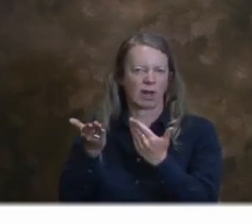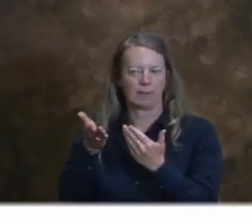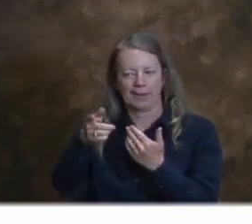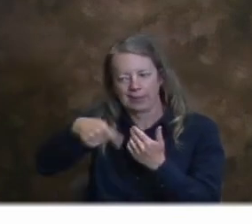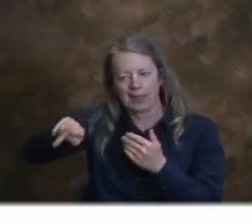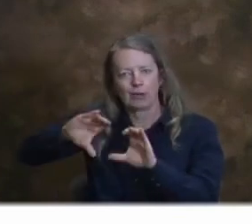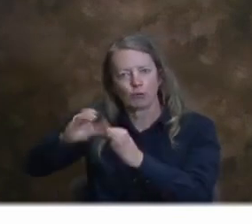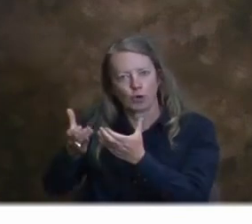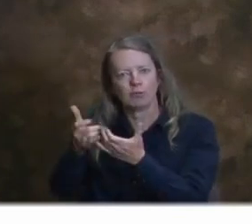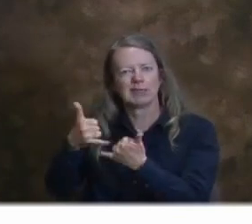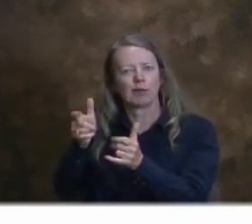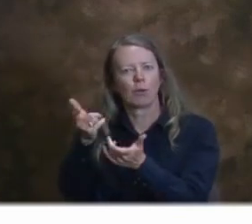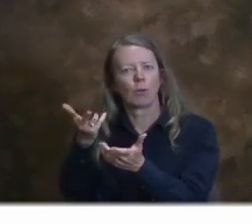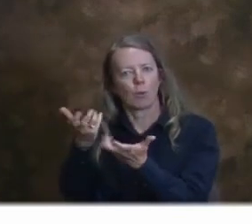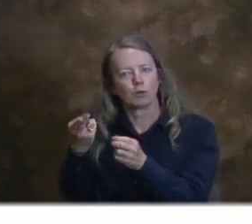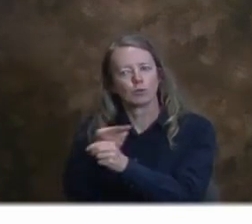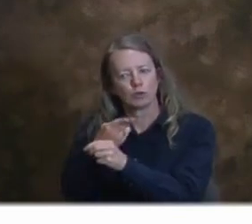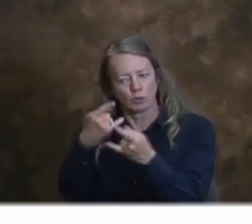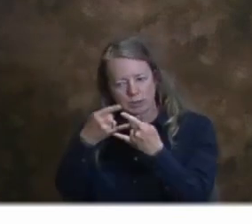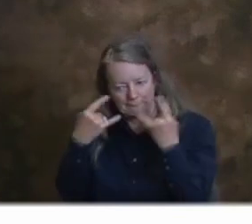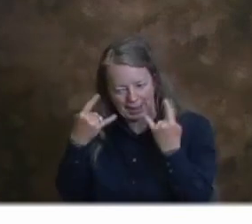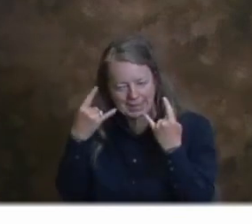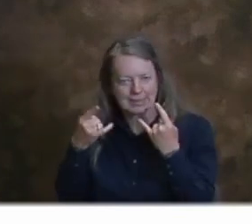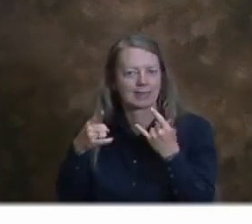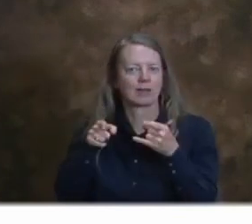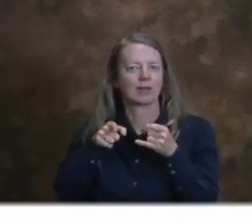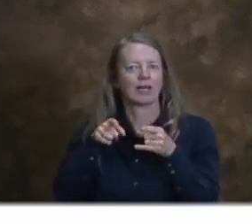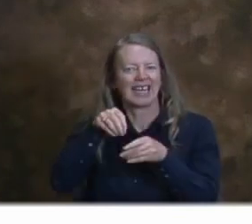indoor spaces when a county is in medium.